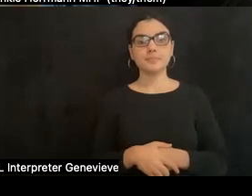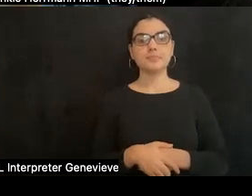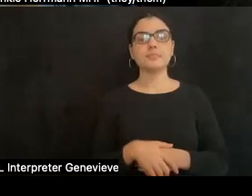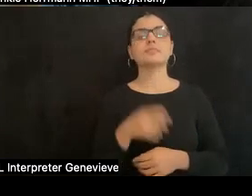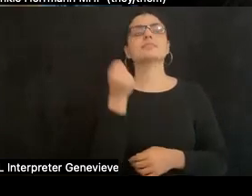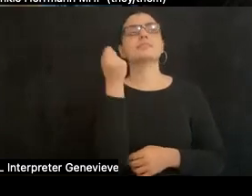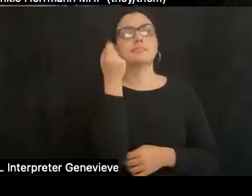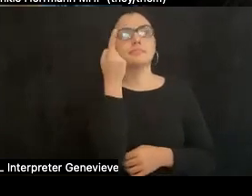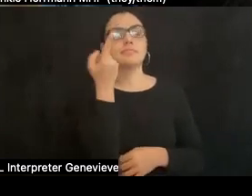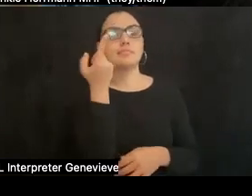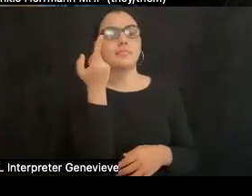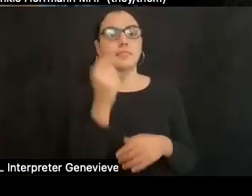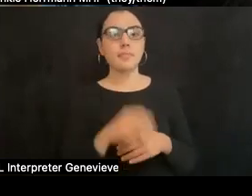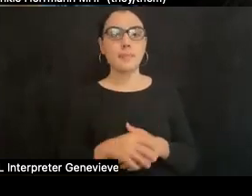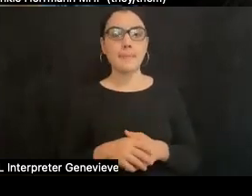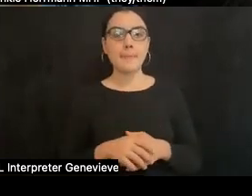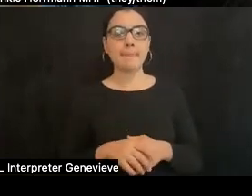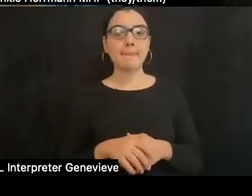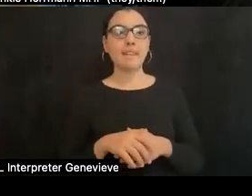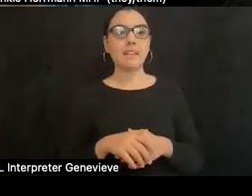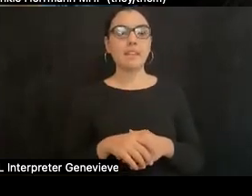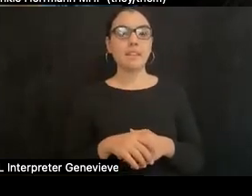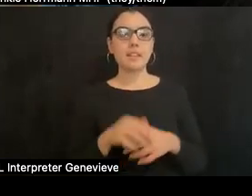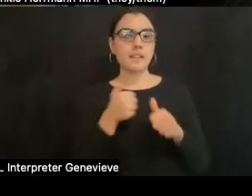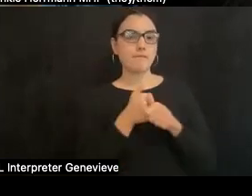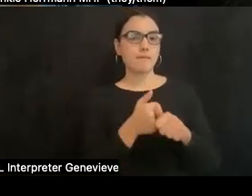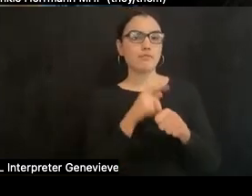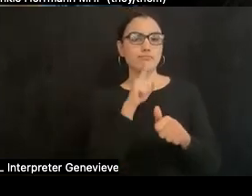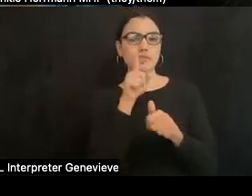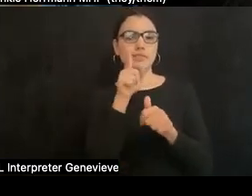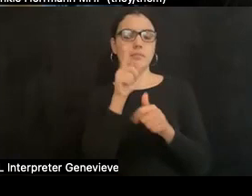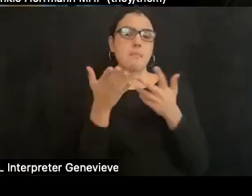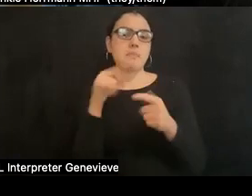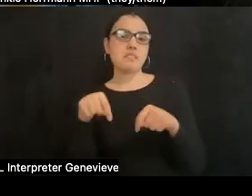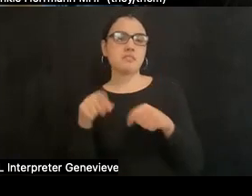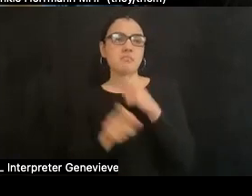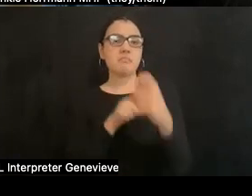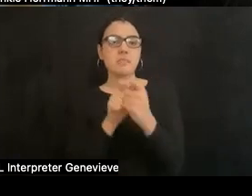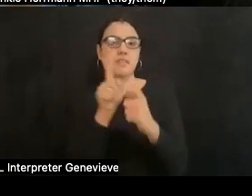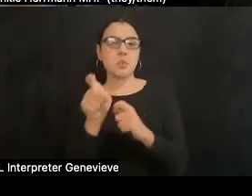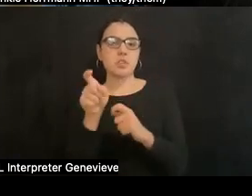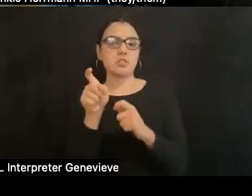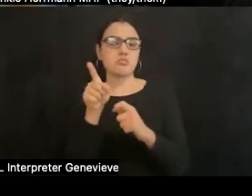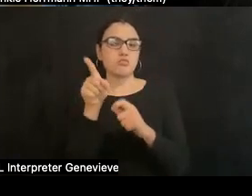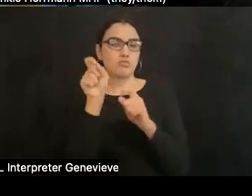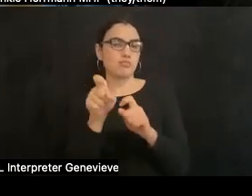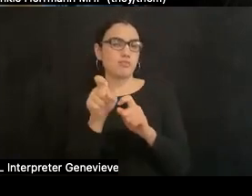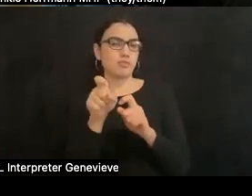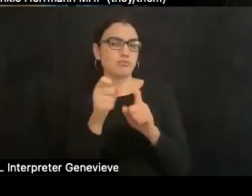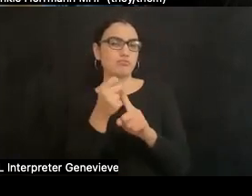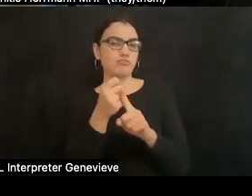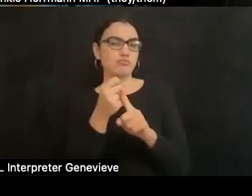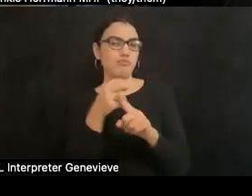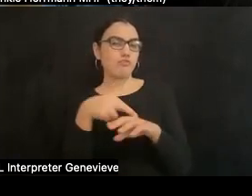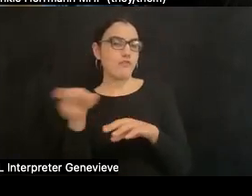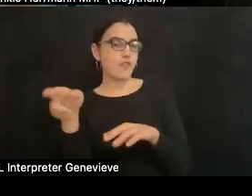Gotcha. Yeah, actually, on those lines, this may be a very specific question that you might need to sort of refer